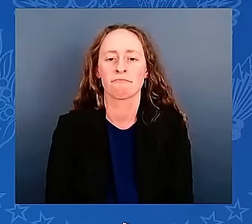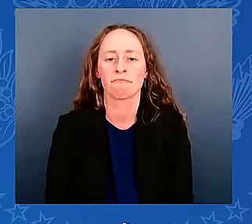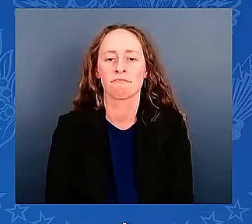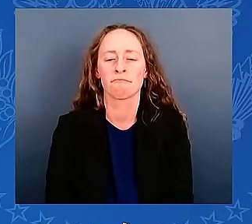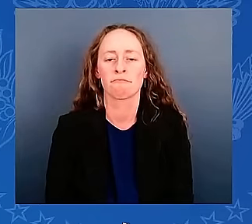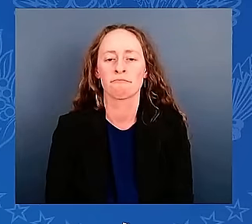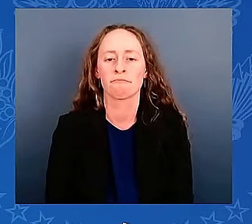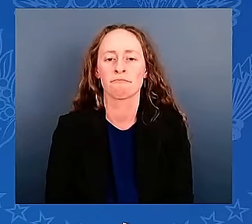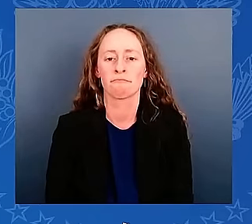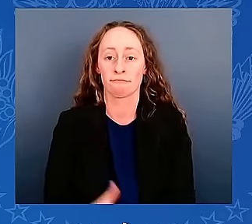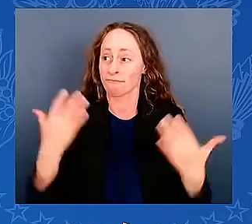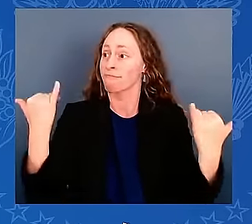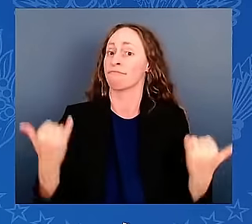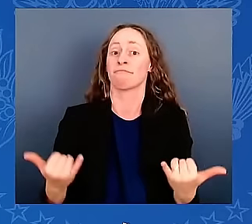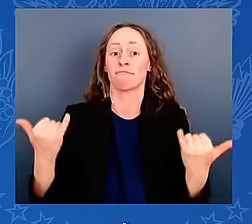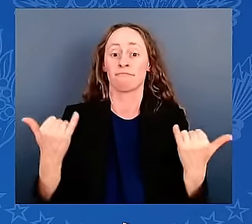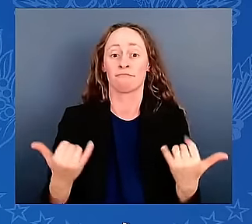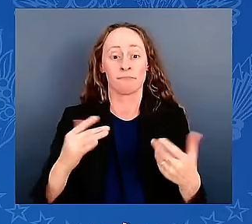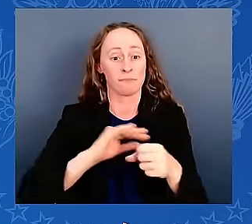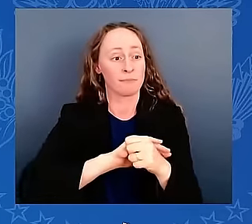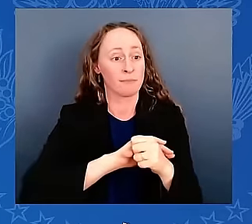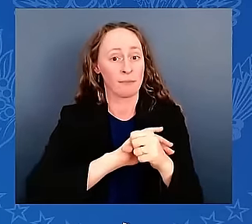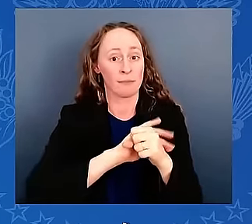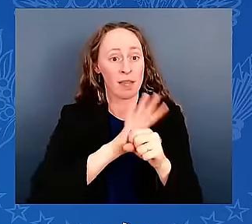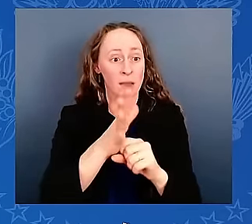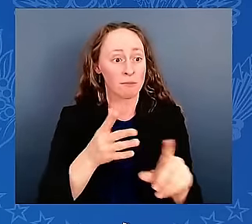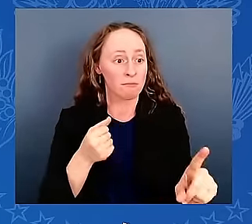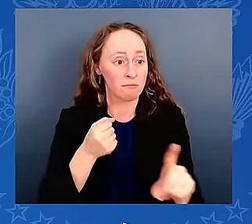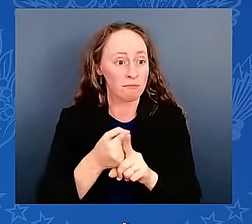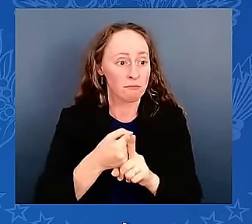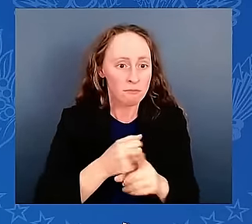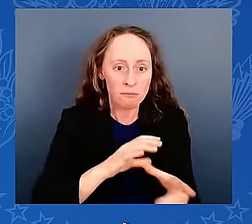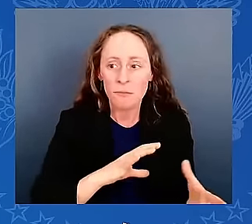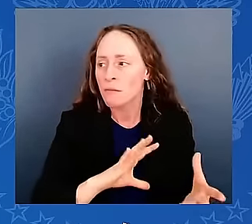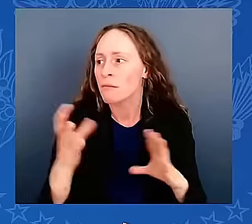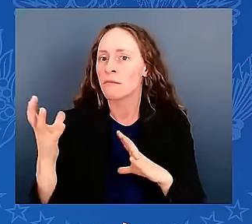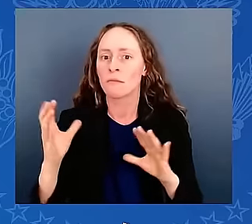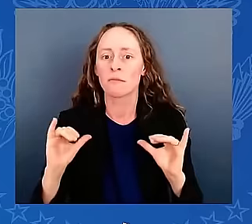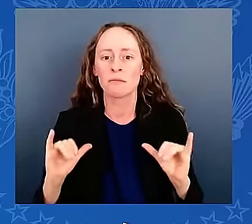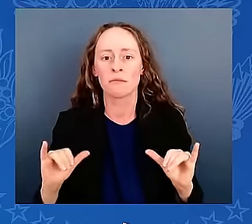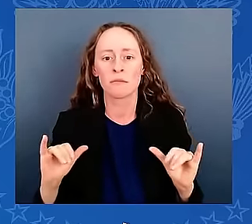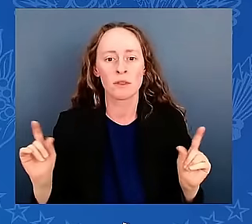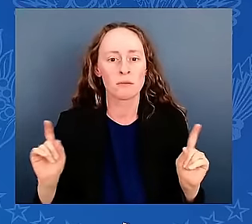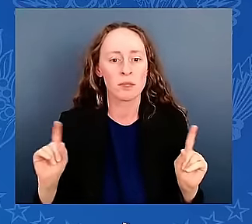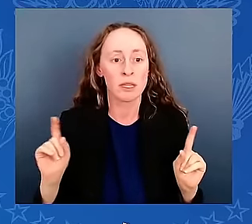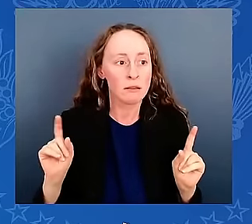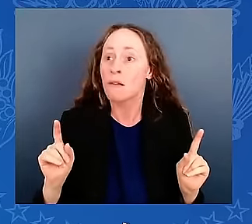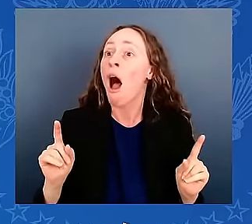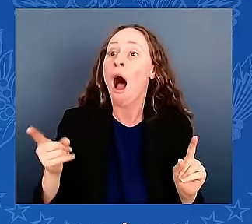1,000 billionaires. 1,000. You know how much in federal tax they pay?